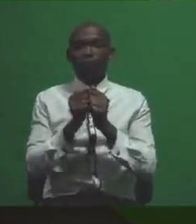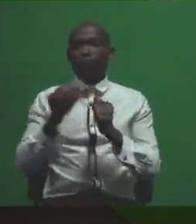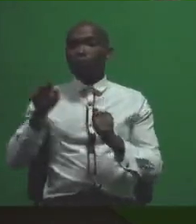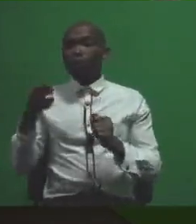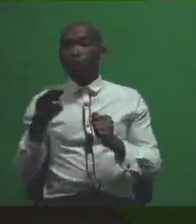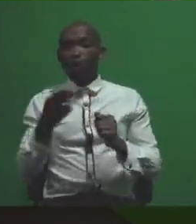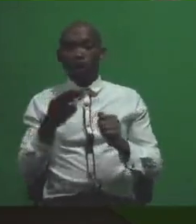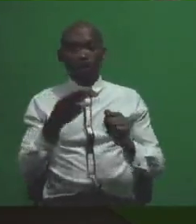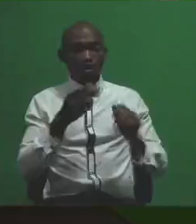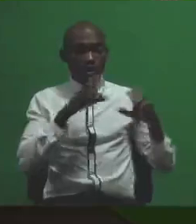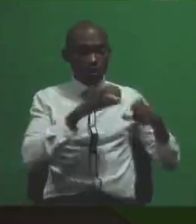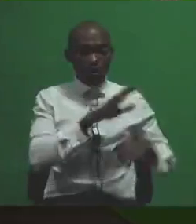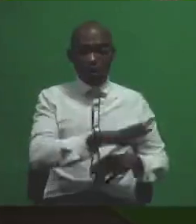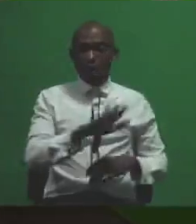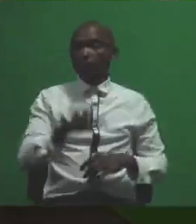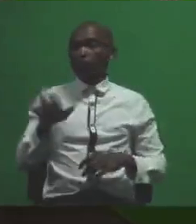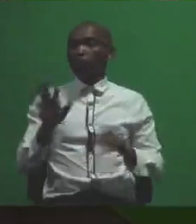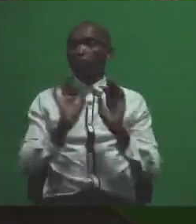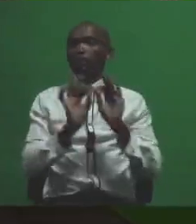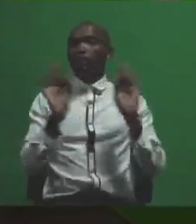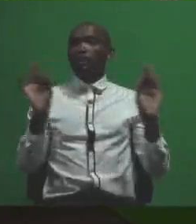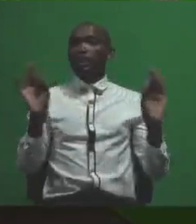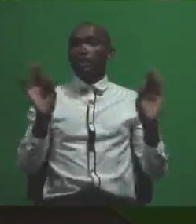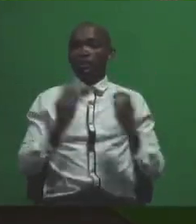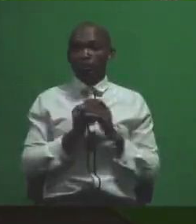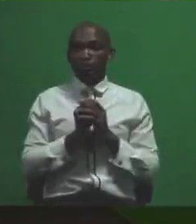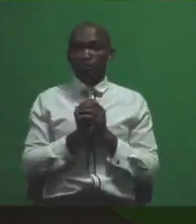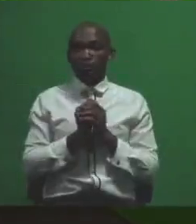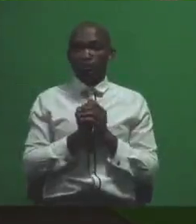or laboratory environment clean.